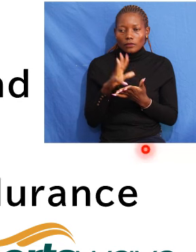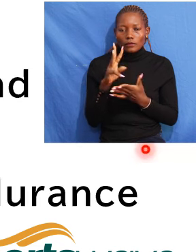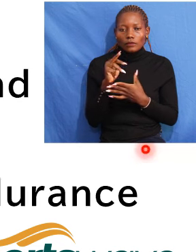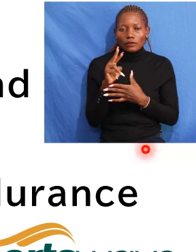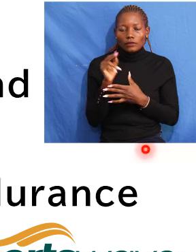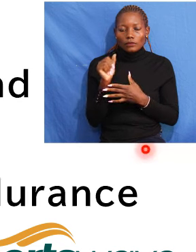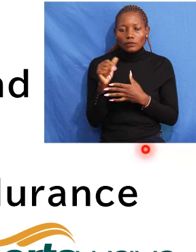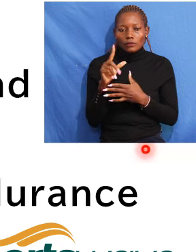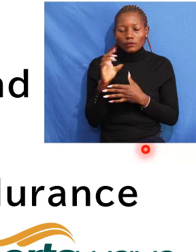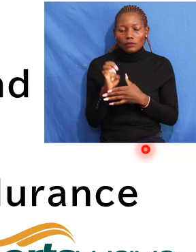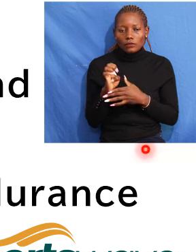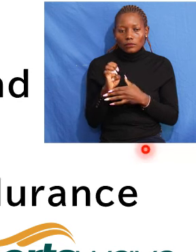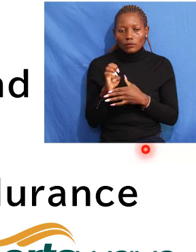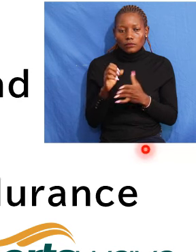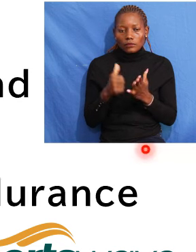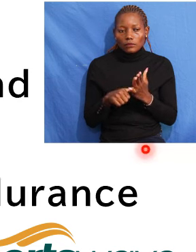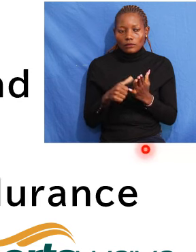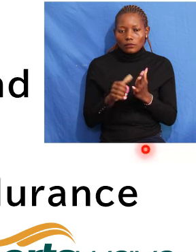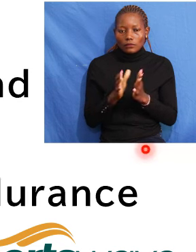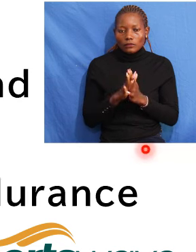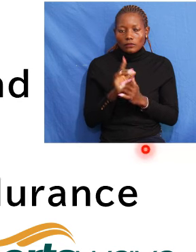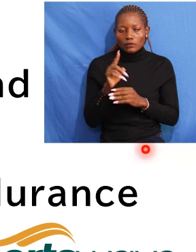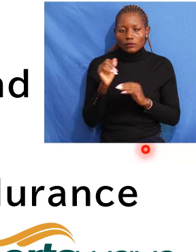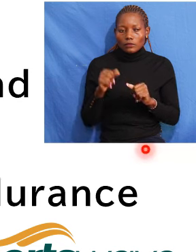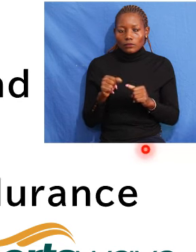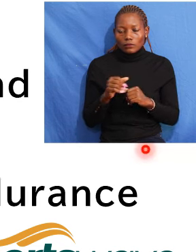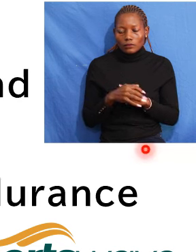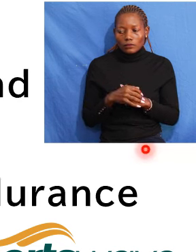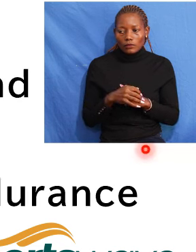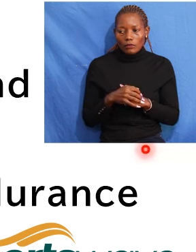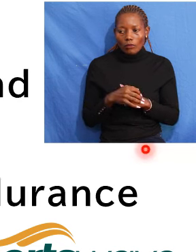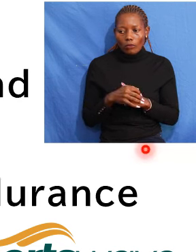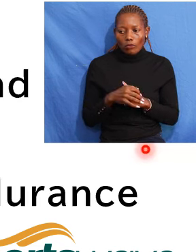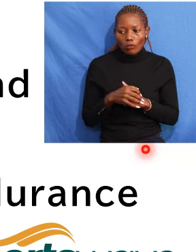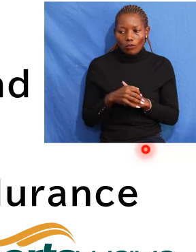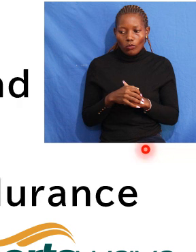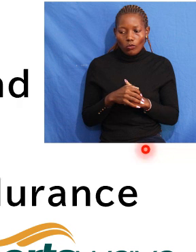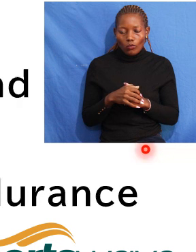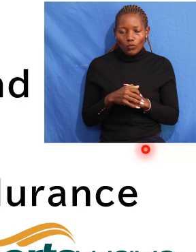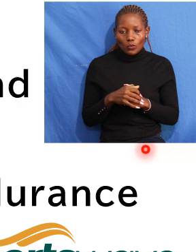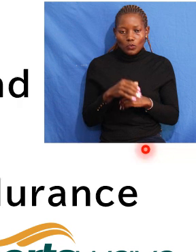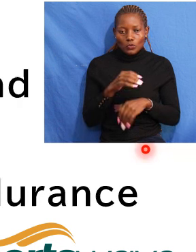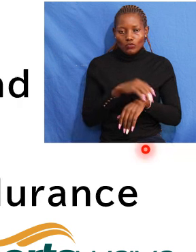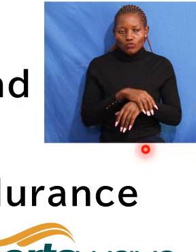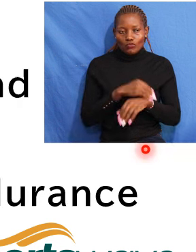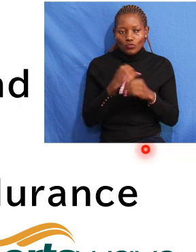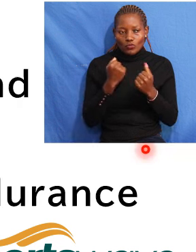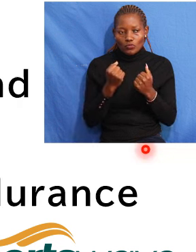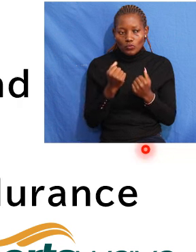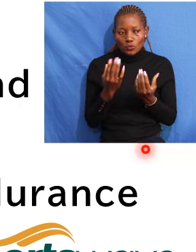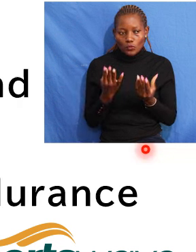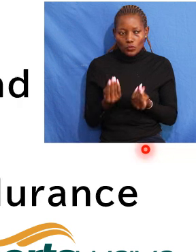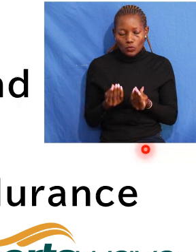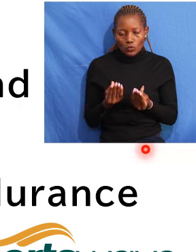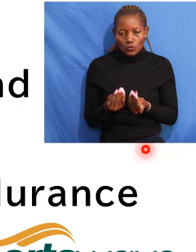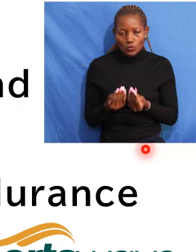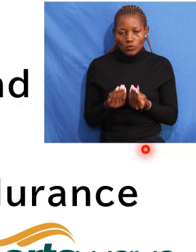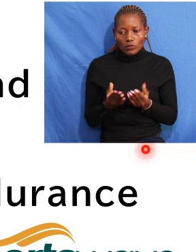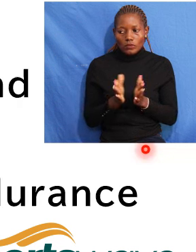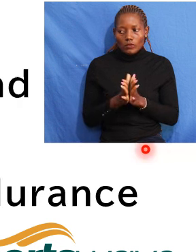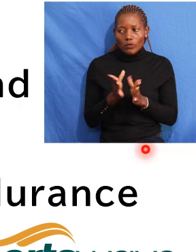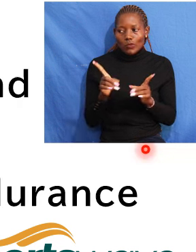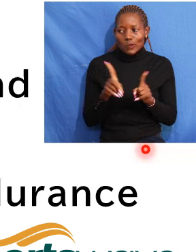soreness. And you can promote a recovery of maximum muscle strength and power. And